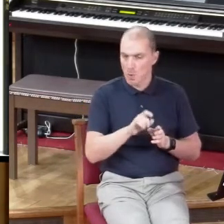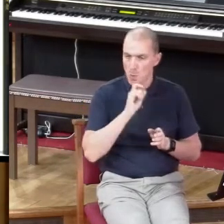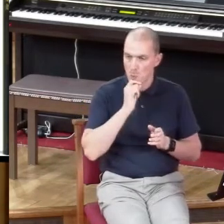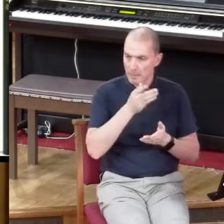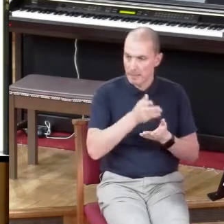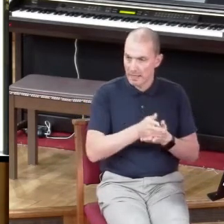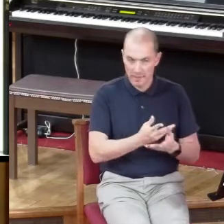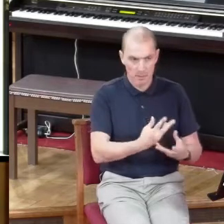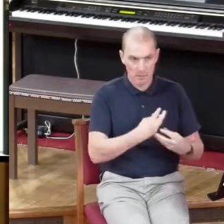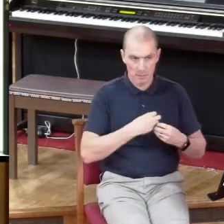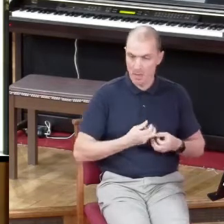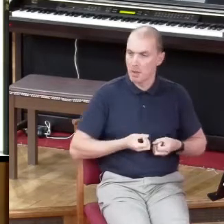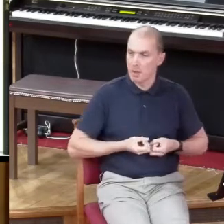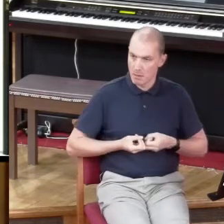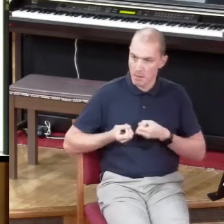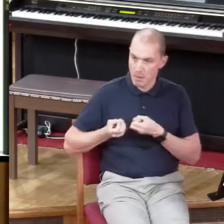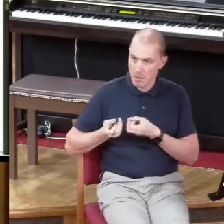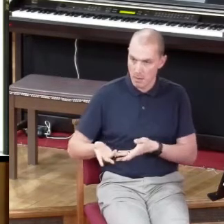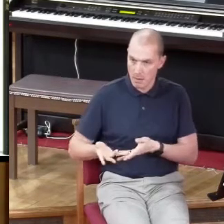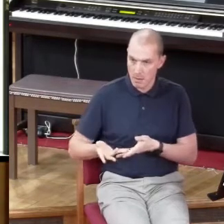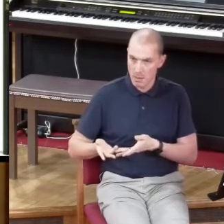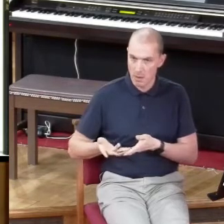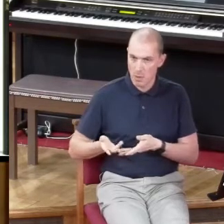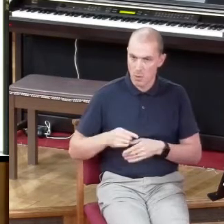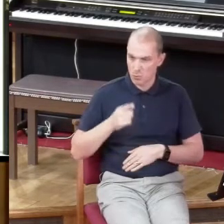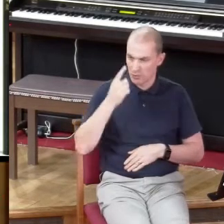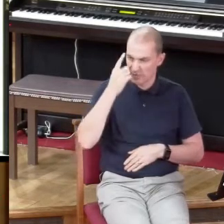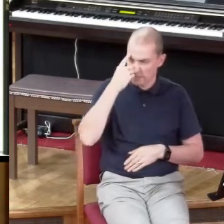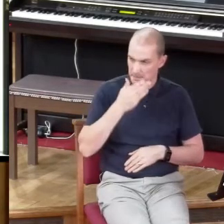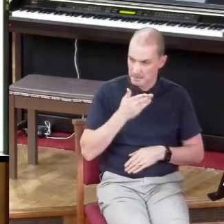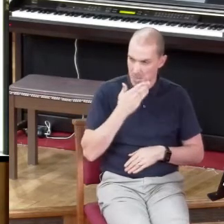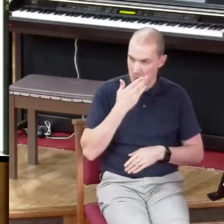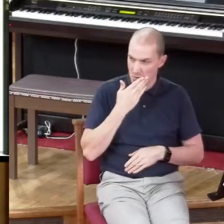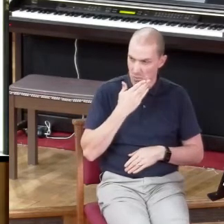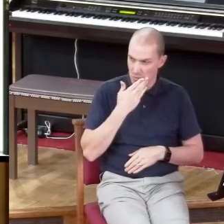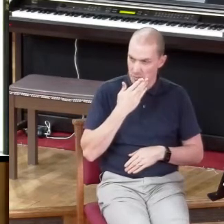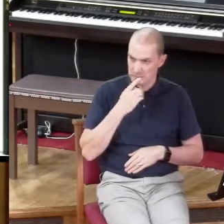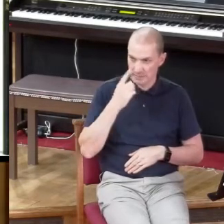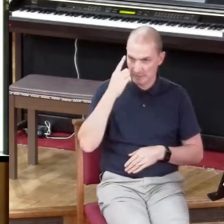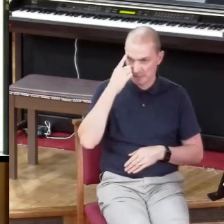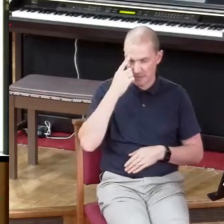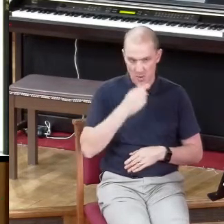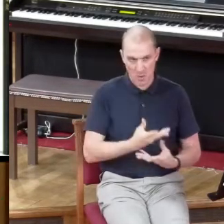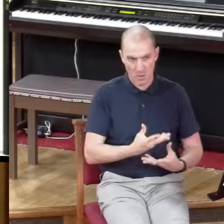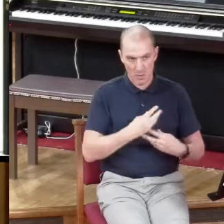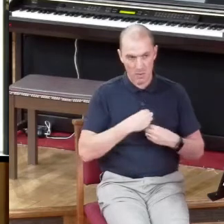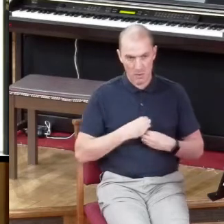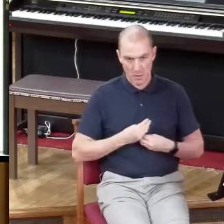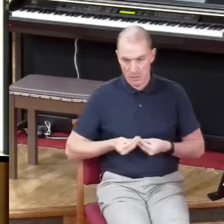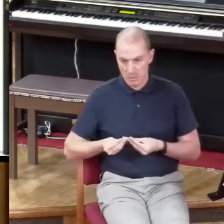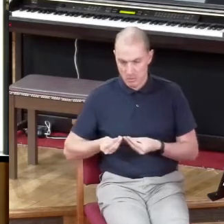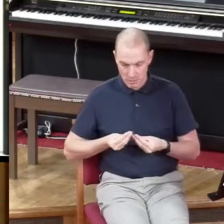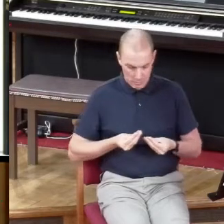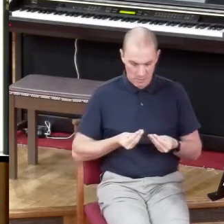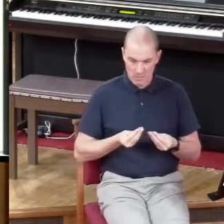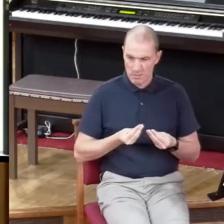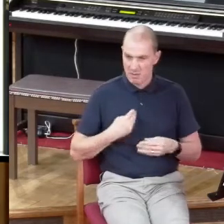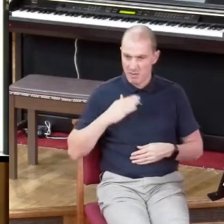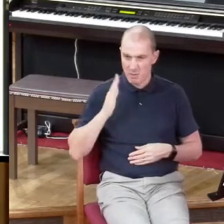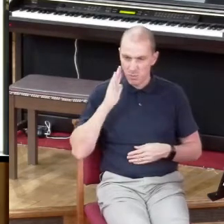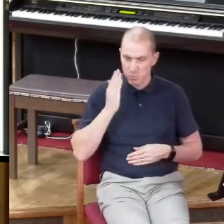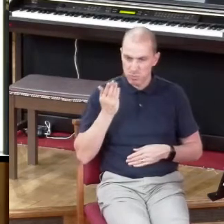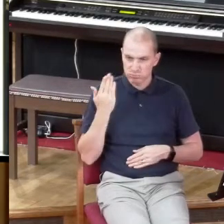years? Or is that all a bit boring? Do we think, well, we've heard all that before? Is this, do